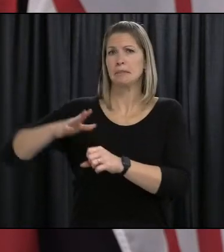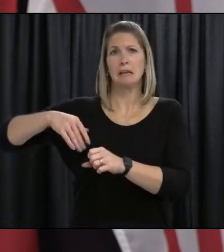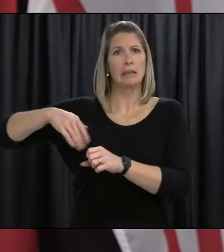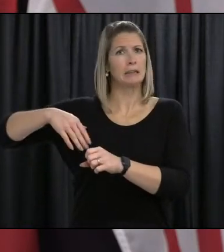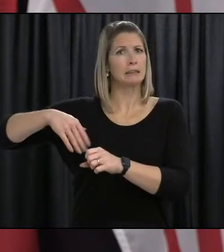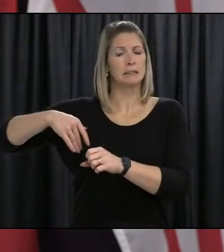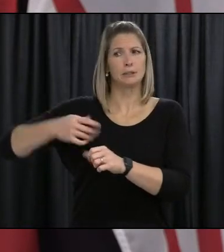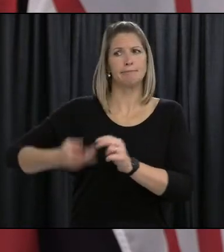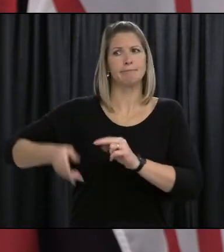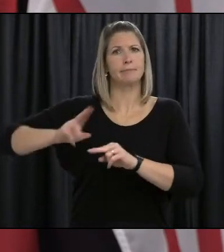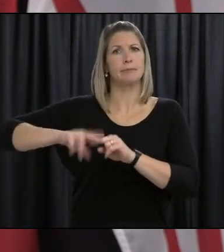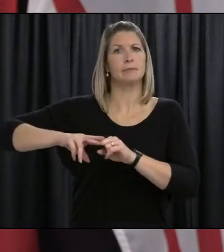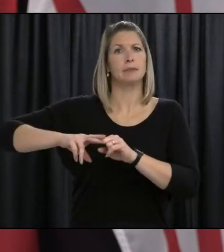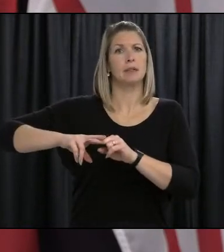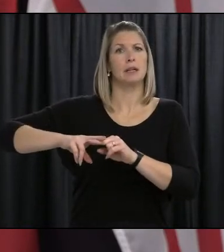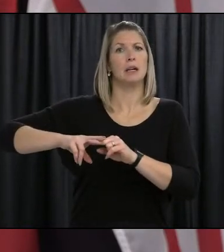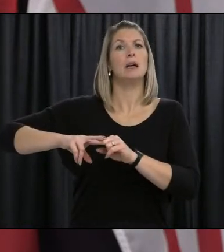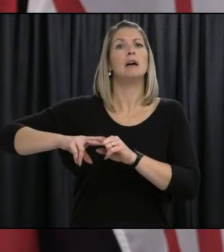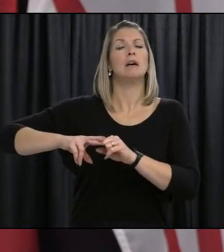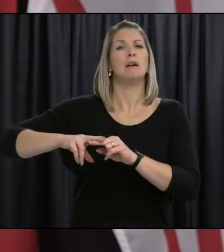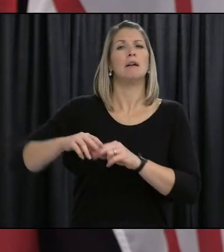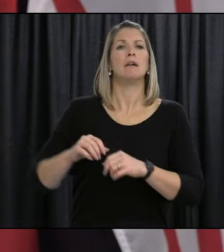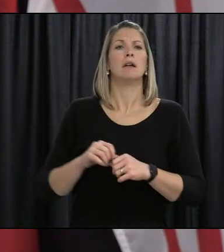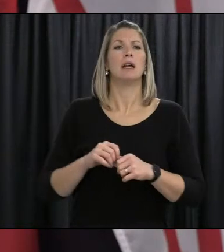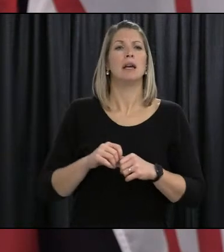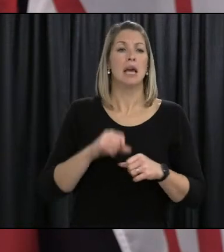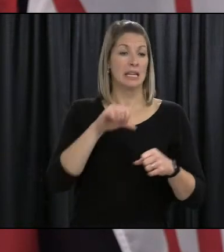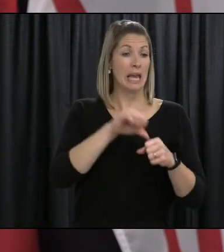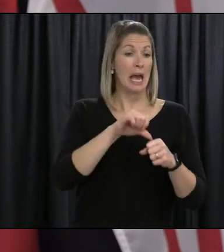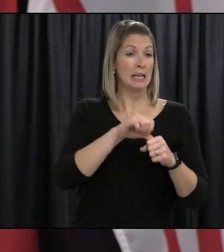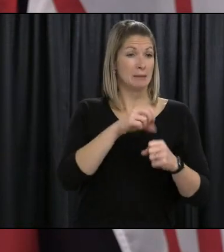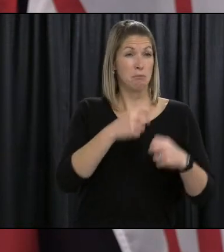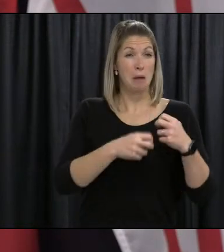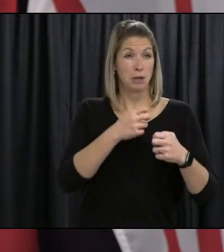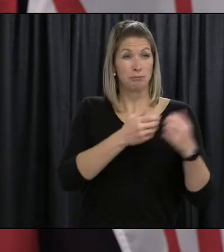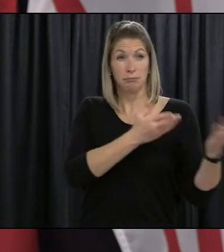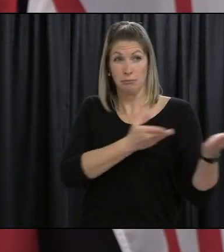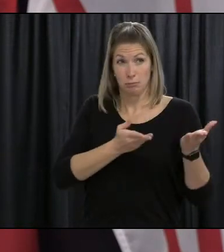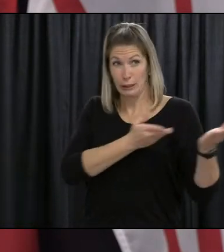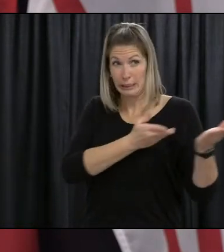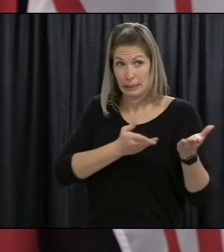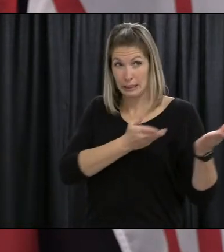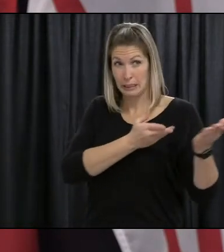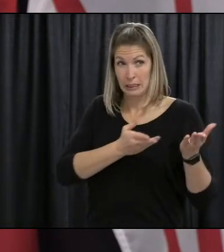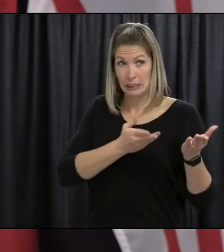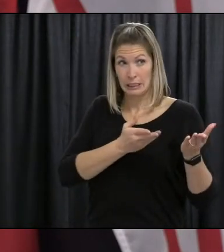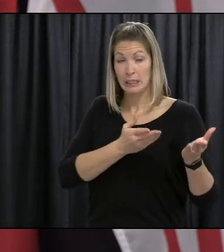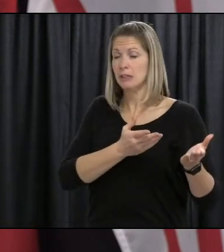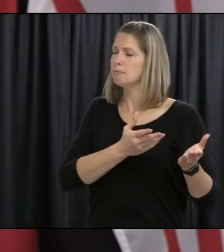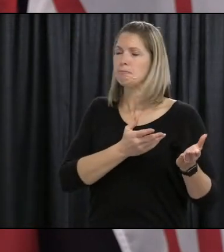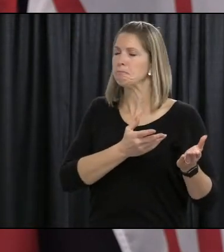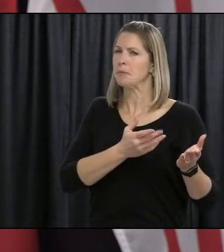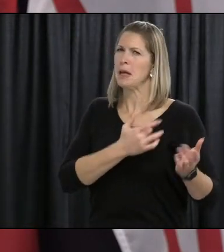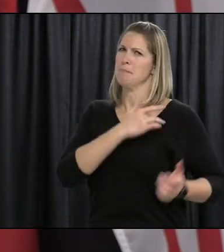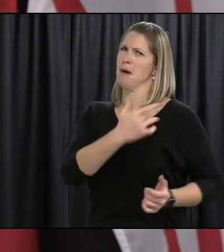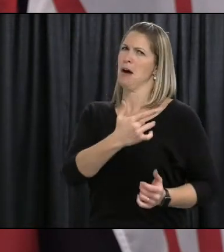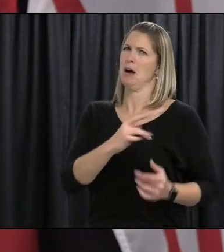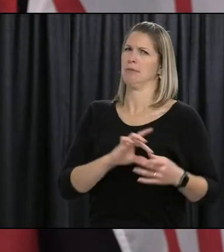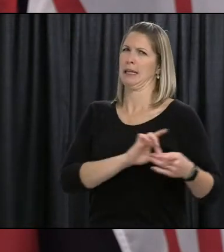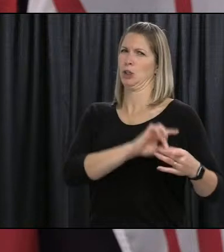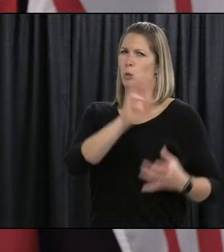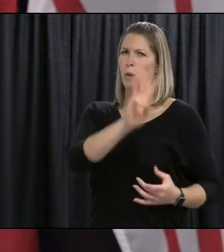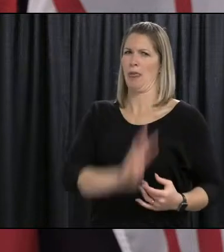understanding. Supply chain issues haven't been problematic yet, although that's usually a weather-related